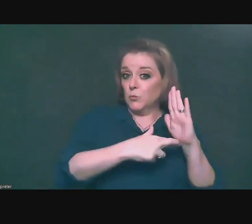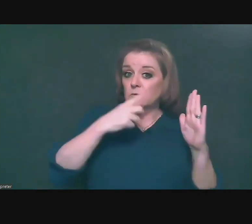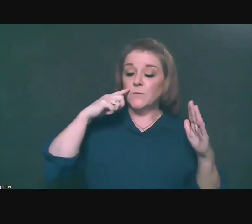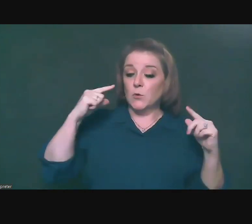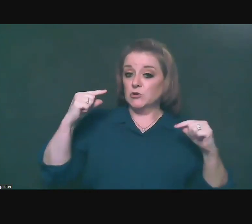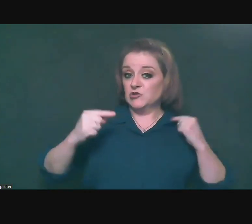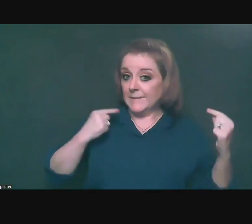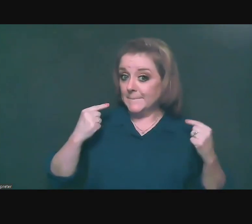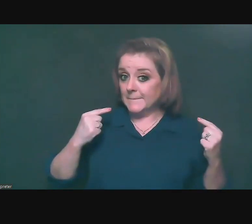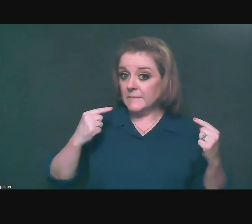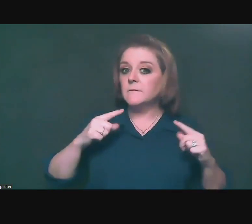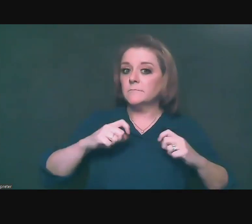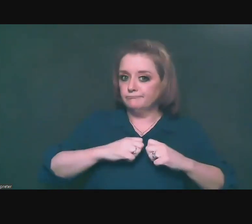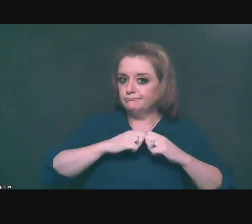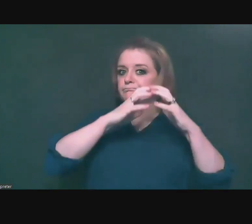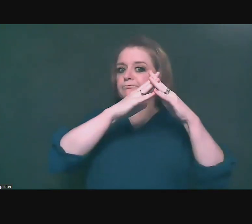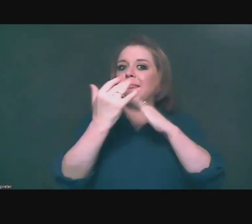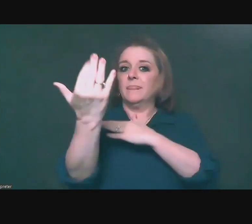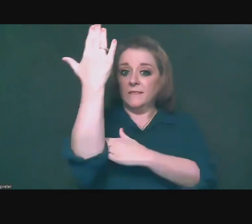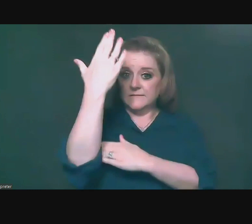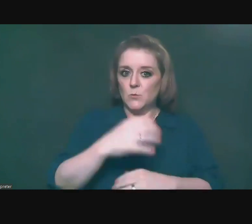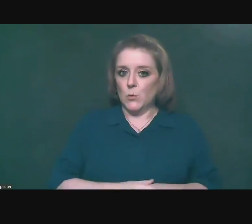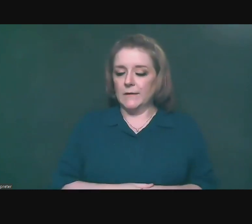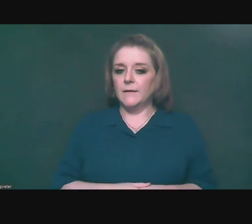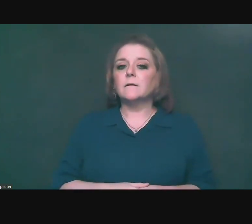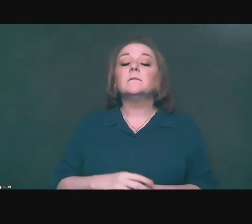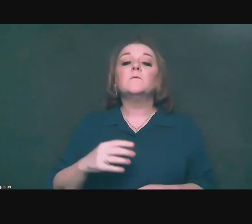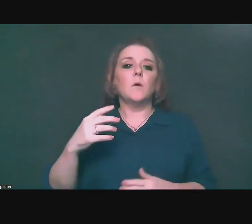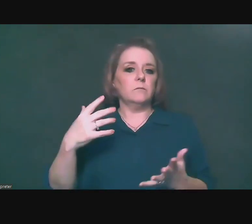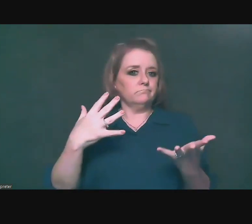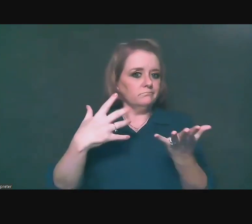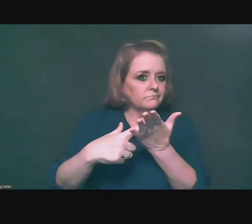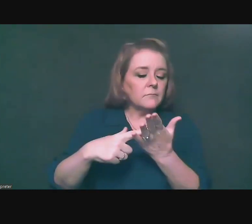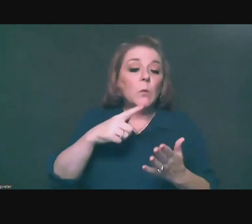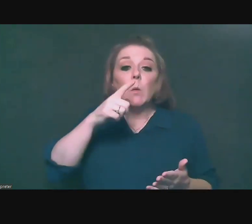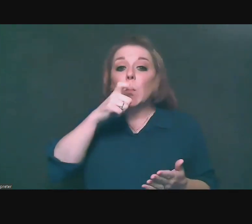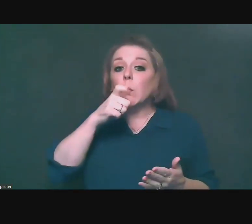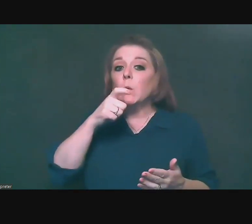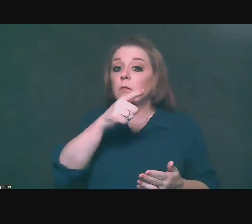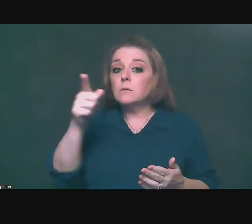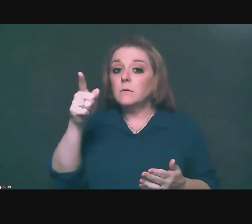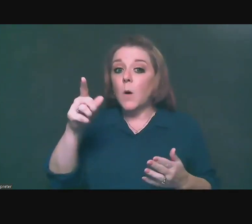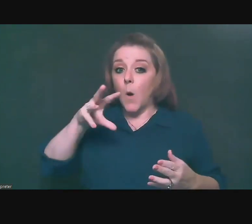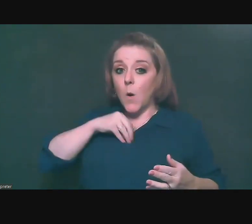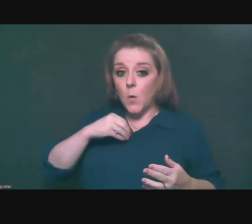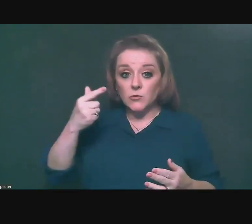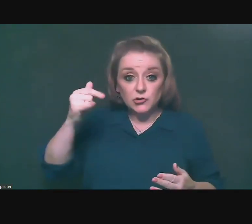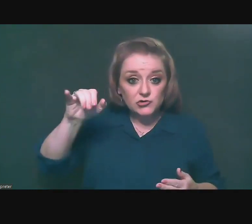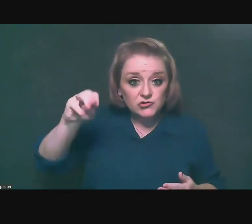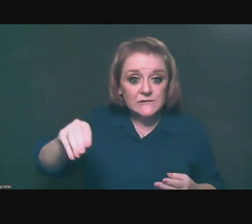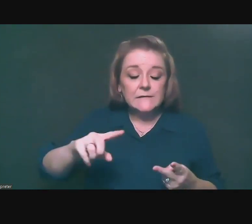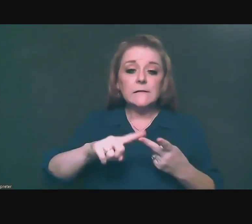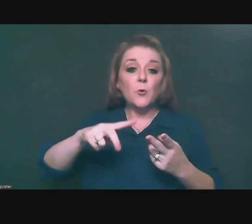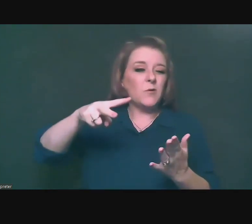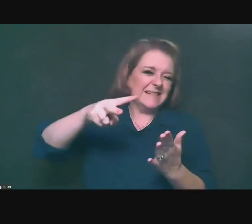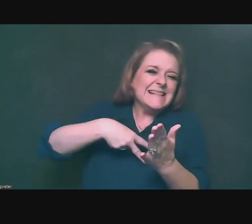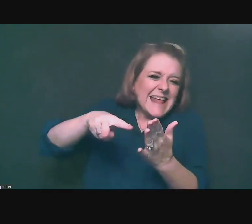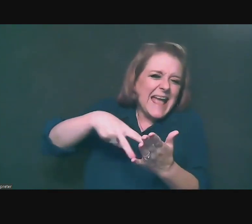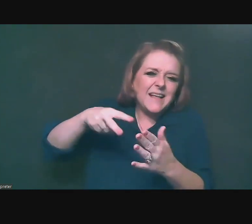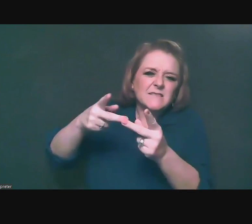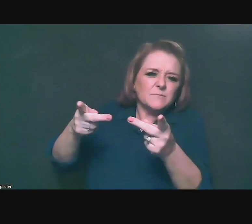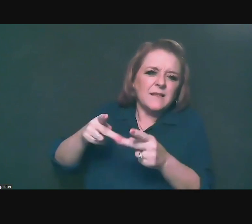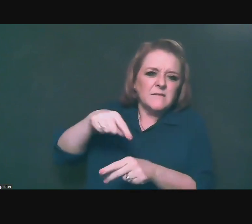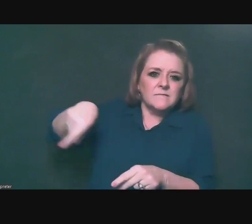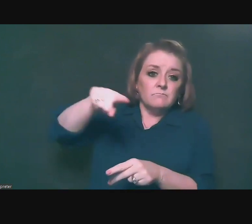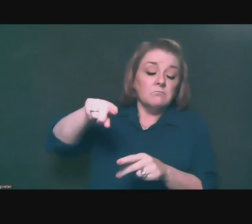talked about gyms, and our gym owners and operators can self-certify. The dance studios, I feel like, would be in that category. They will